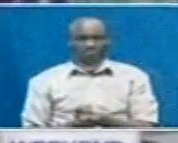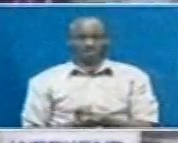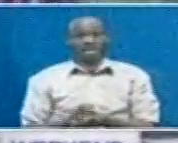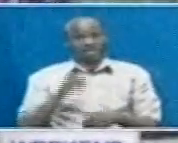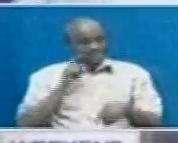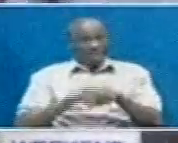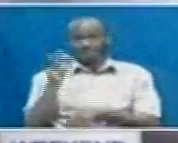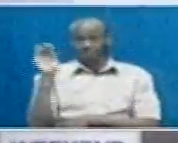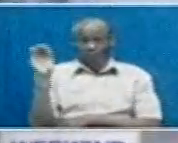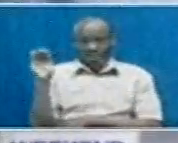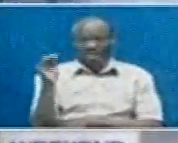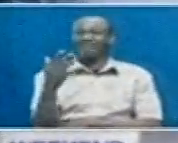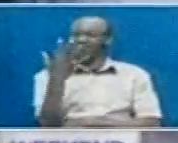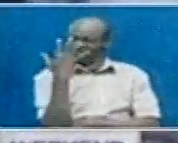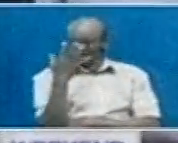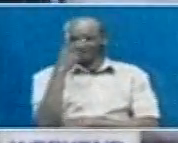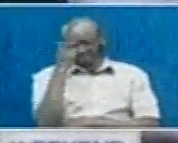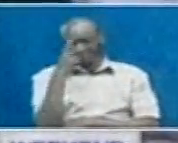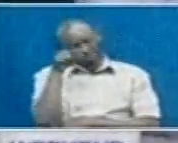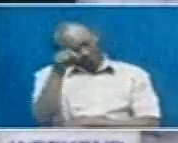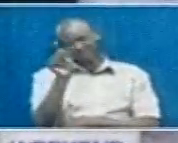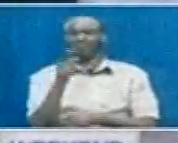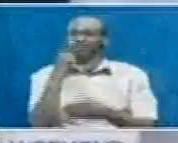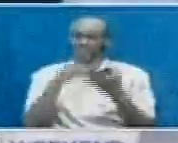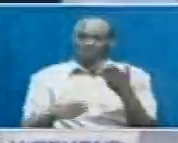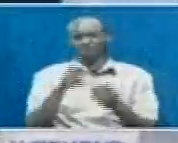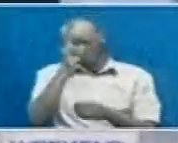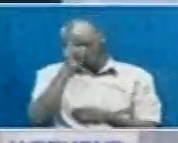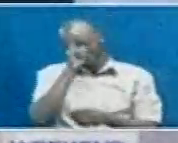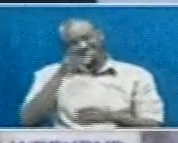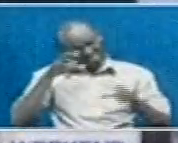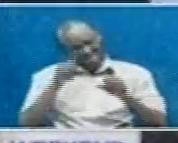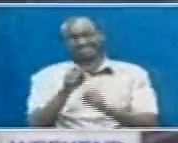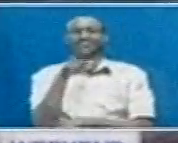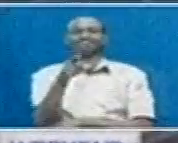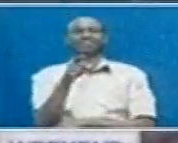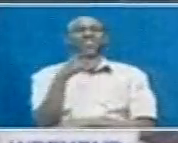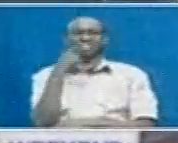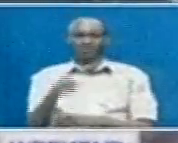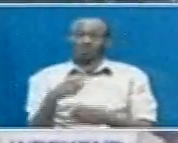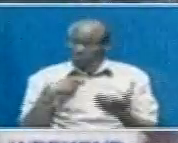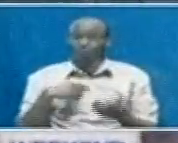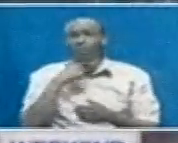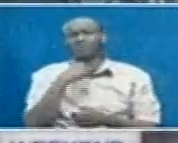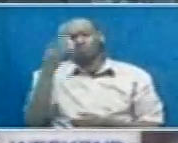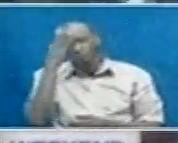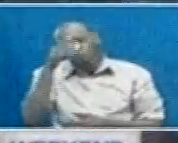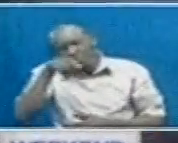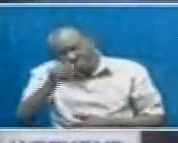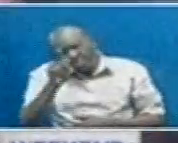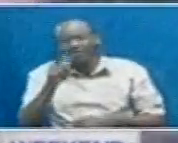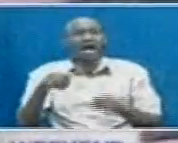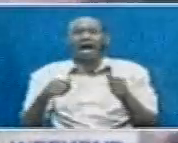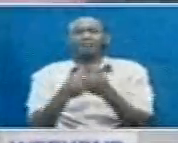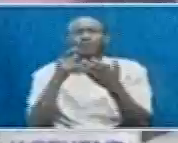By morning, these 5 suspects were the main puzzle that police officers had to deal with in attempts to know what exactly had